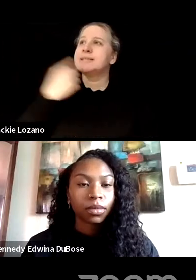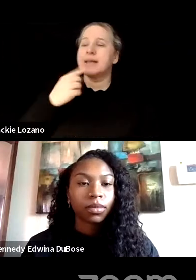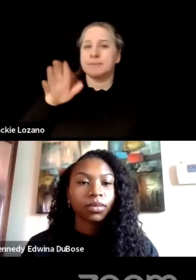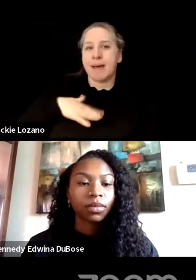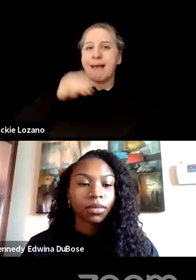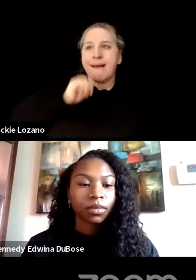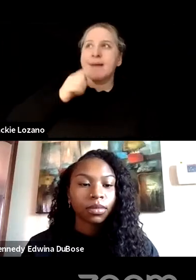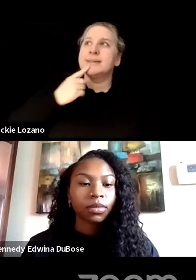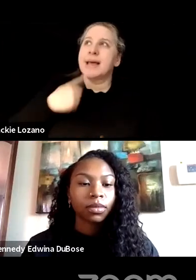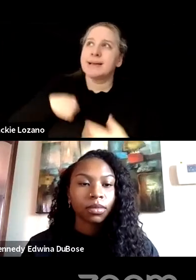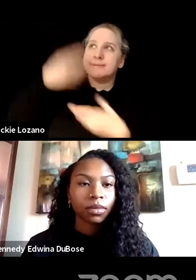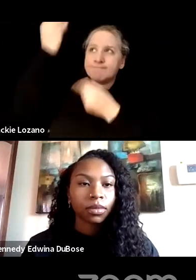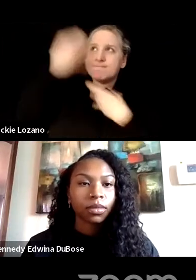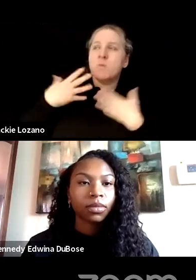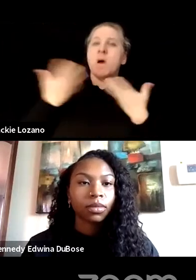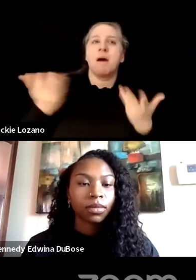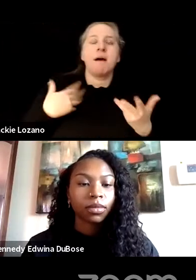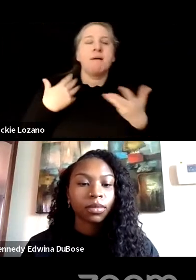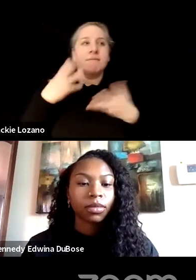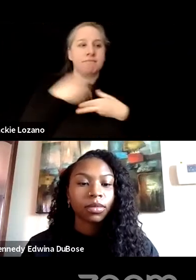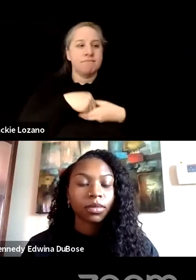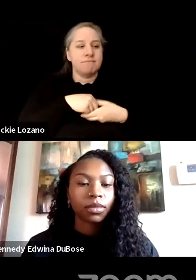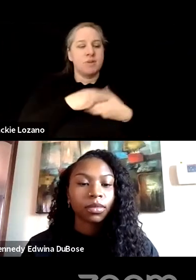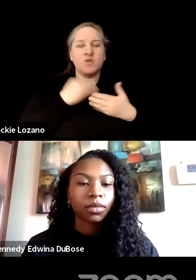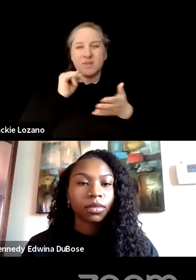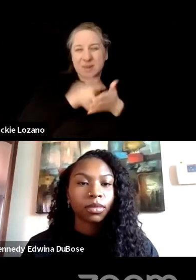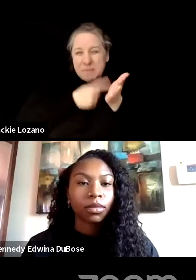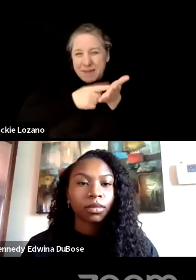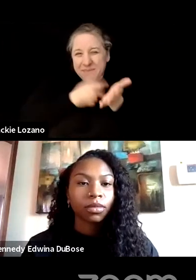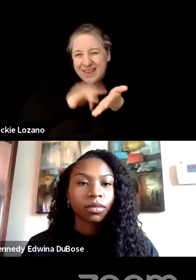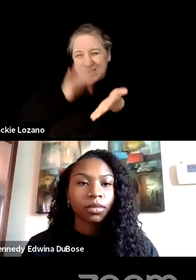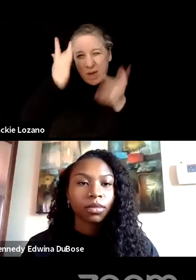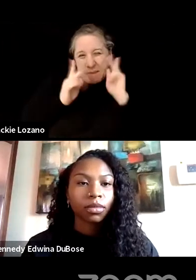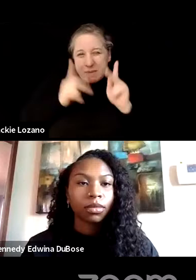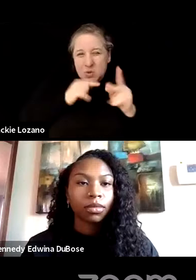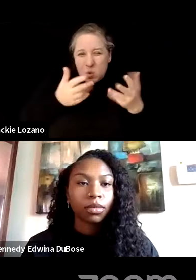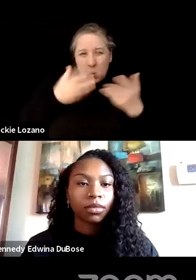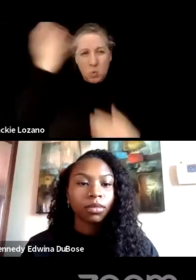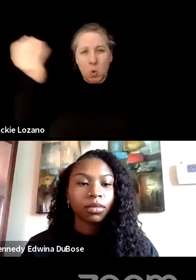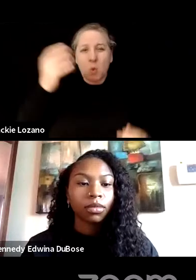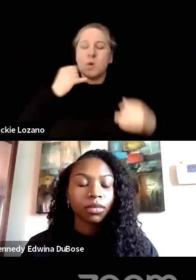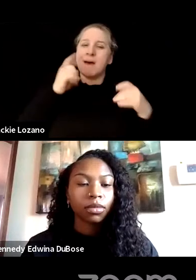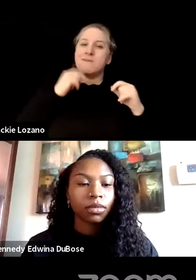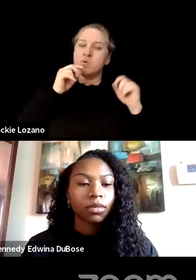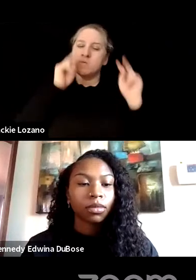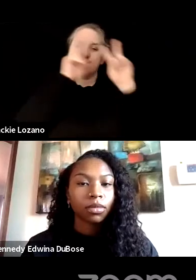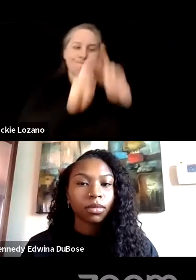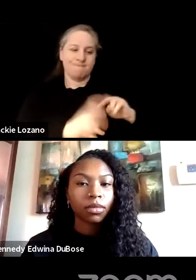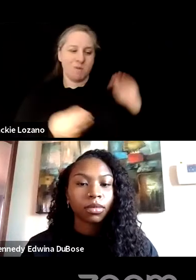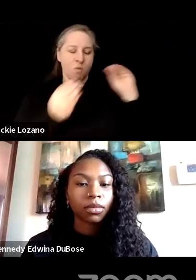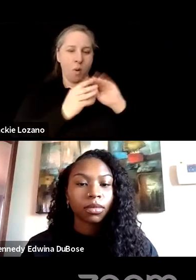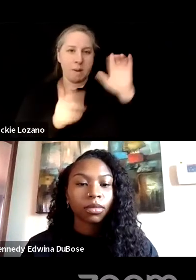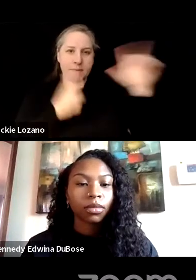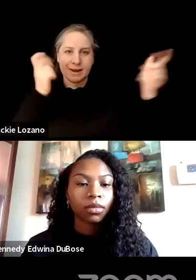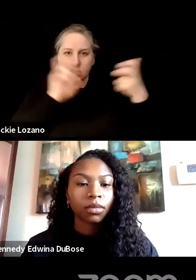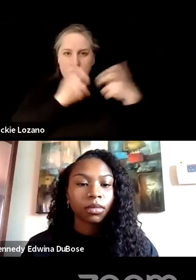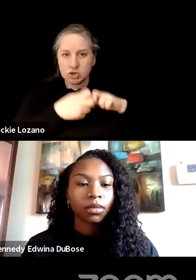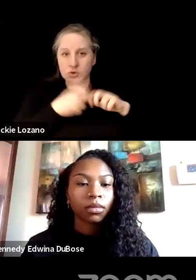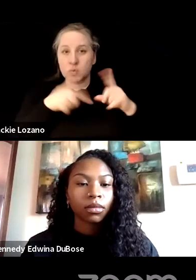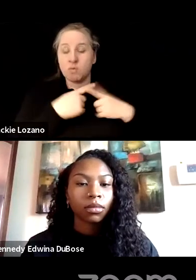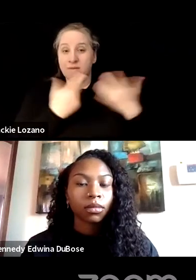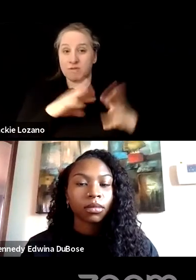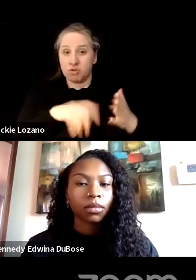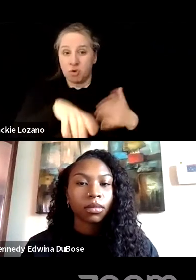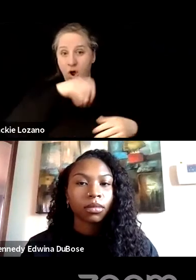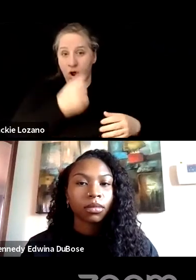says. And that's, you know, sometimes why people do not go. And so then we have to look at the larger issue, you know, once we understand